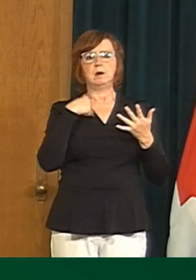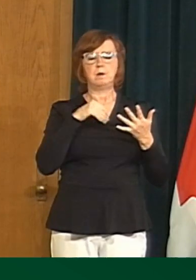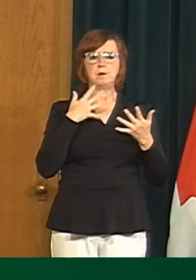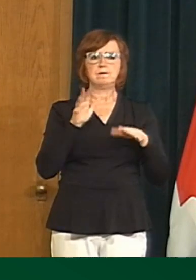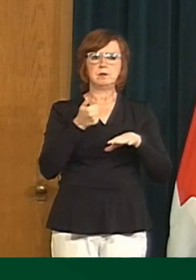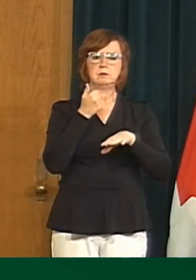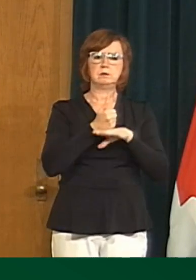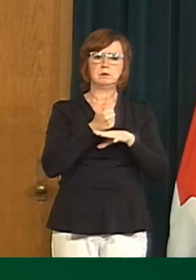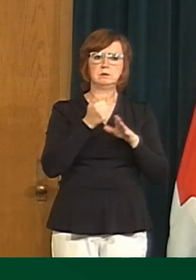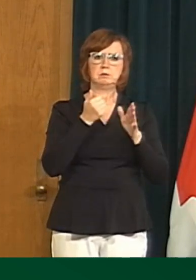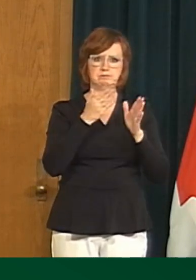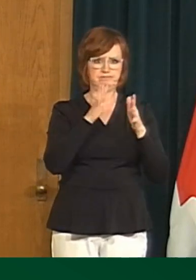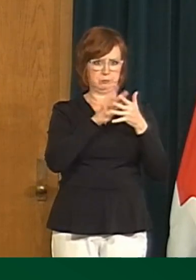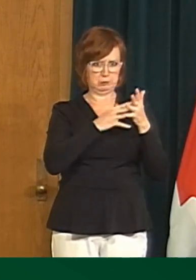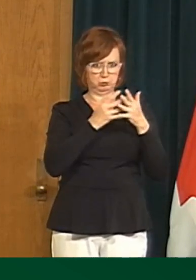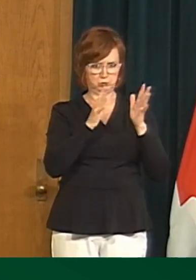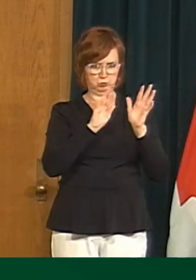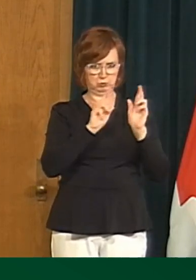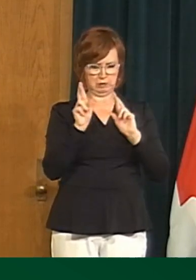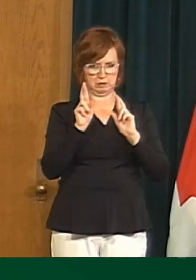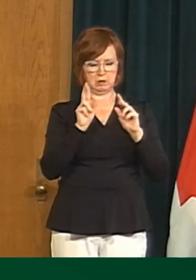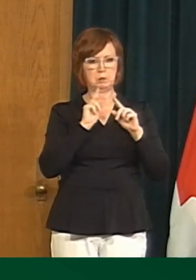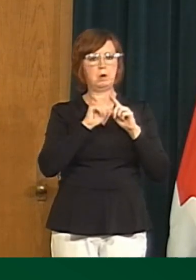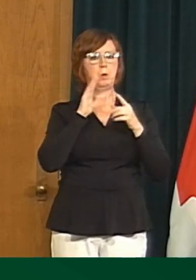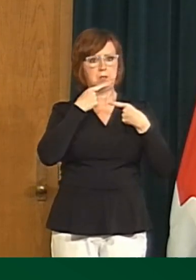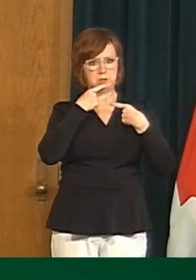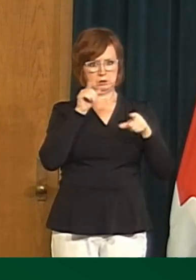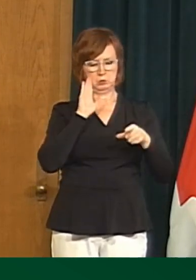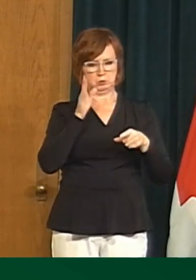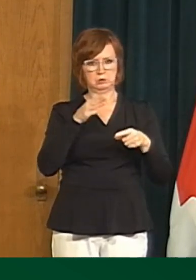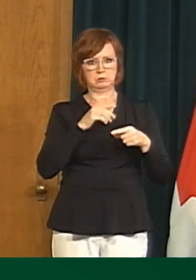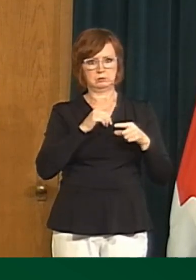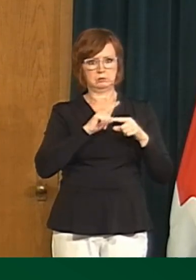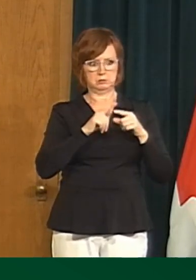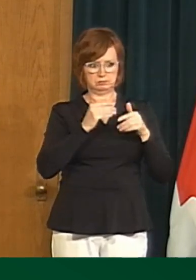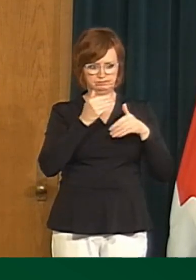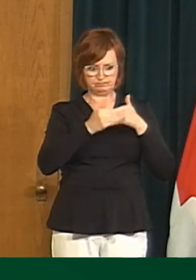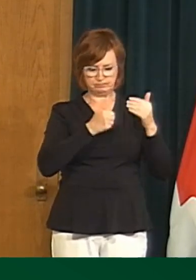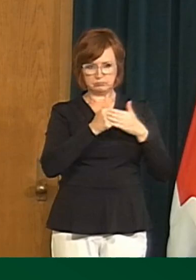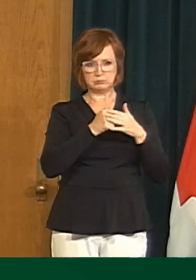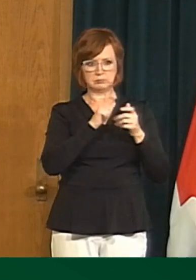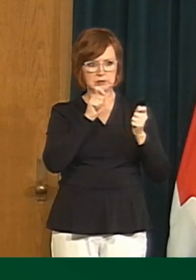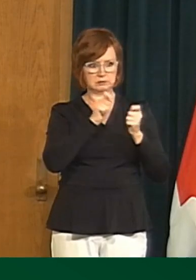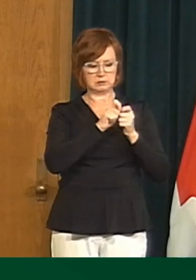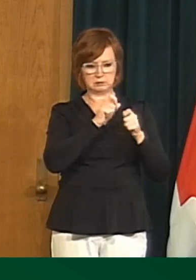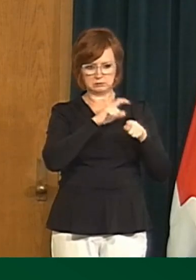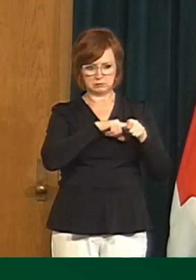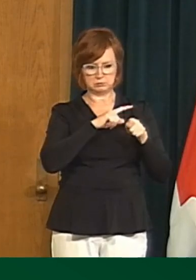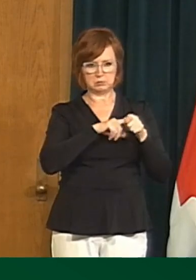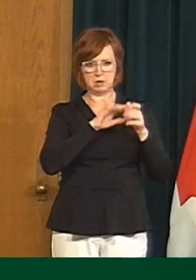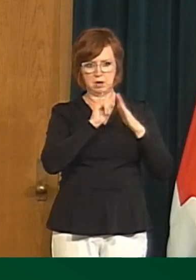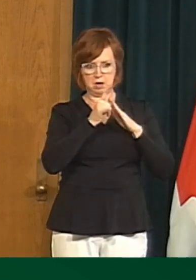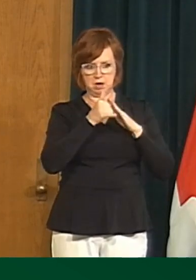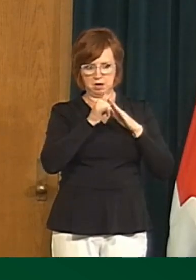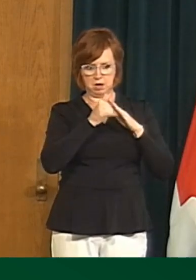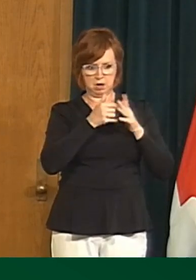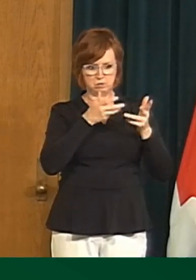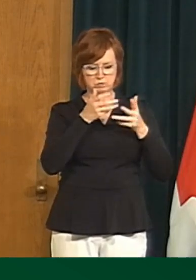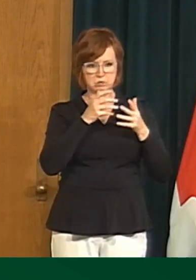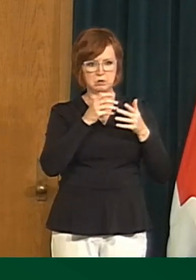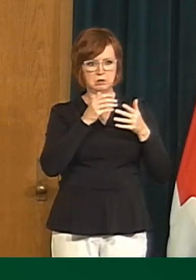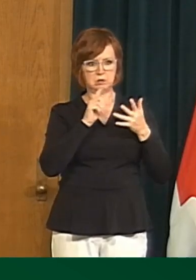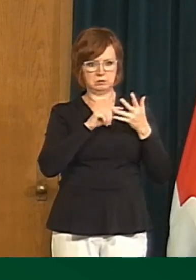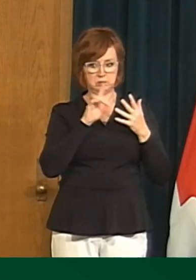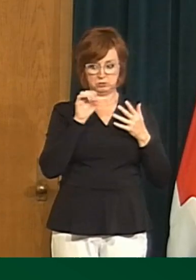to the parameters of how they will be able to operate, and we'll make that available to them at the first opportunity.